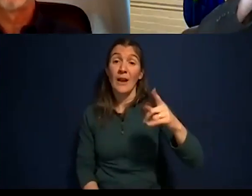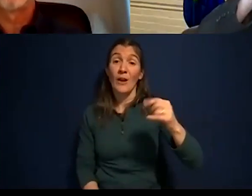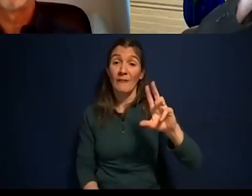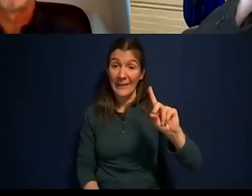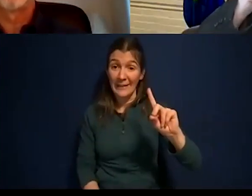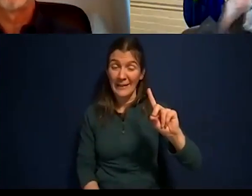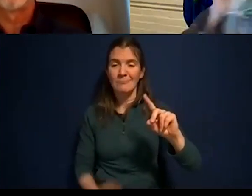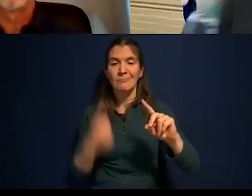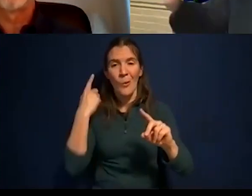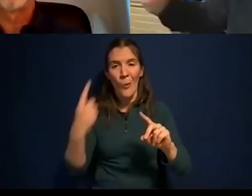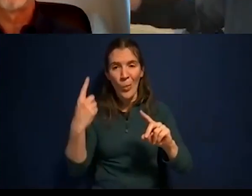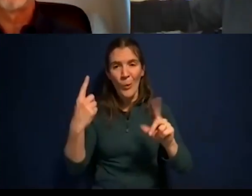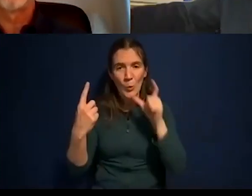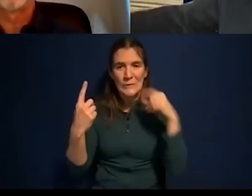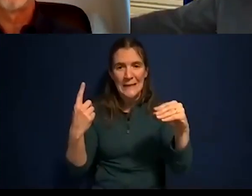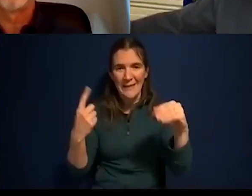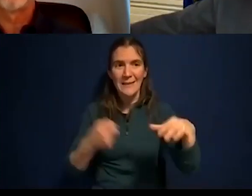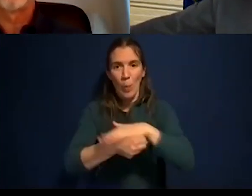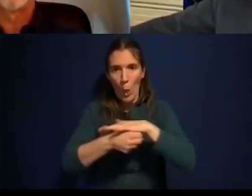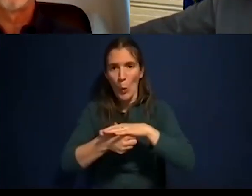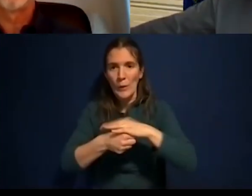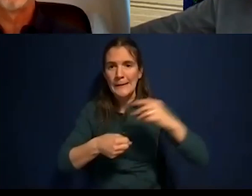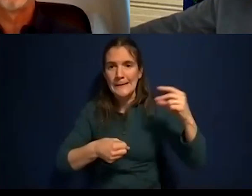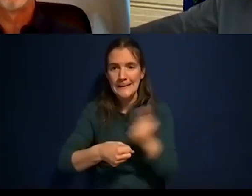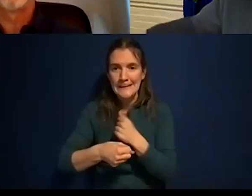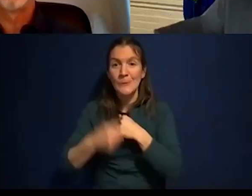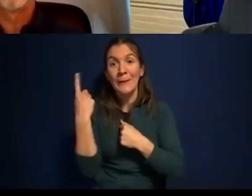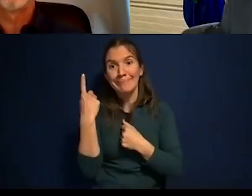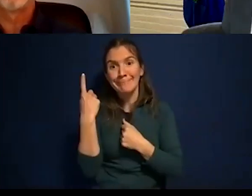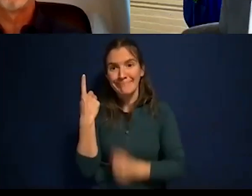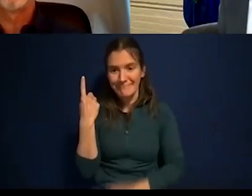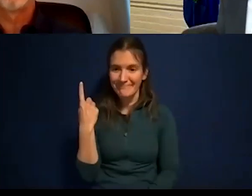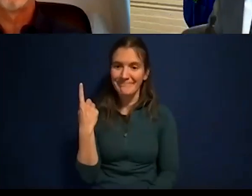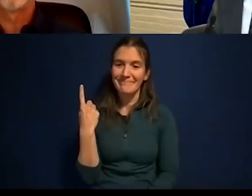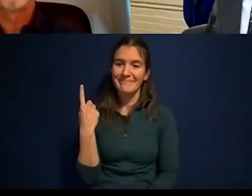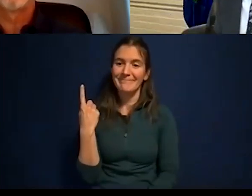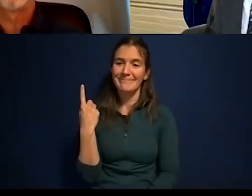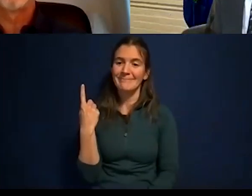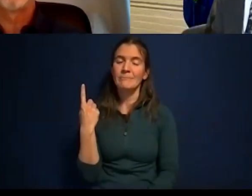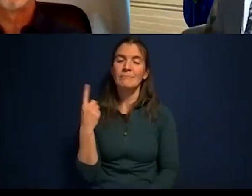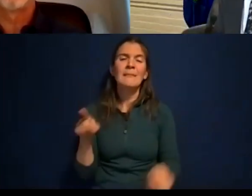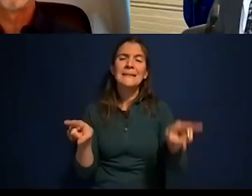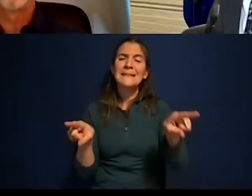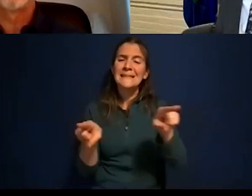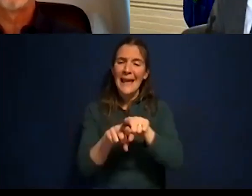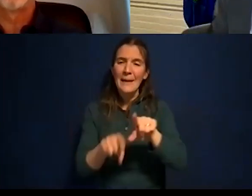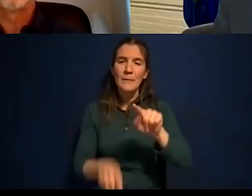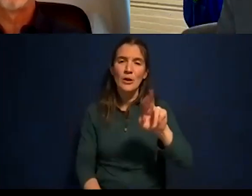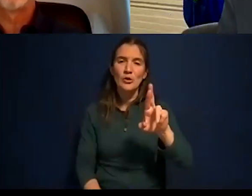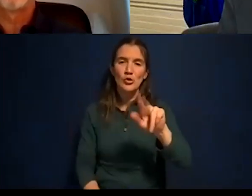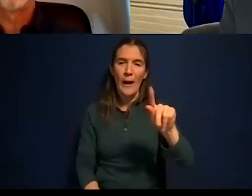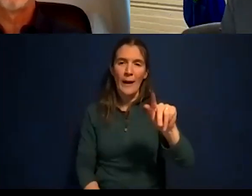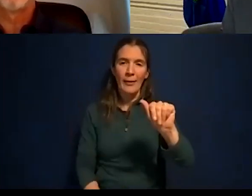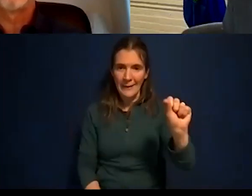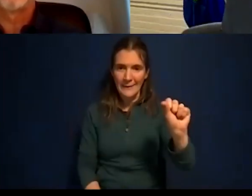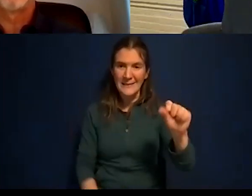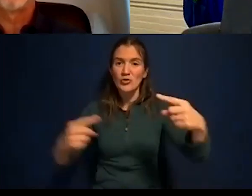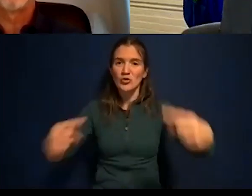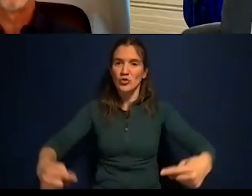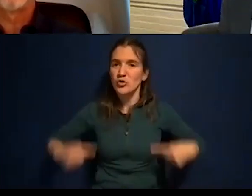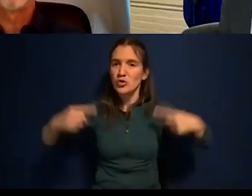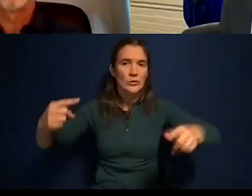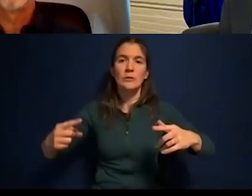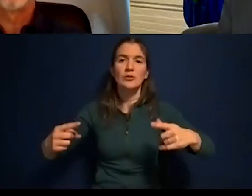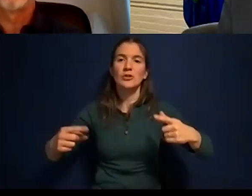that sells them in this area. And this is the same trackless brand that we have currently. Both of